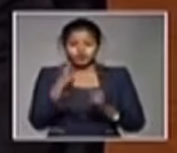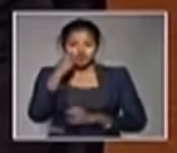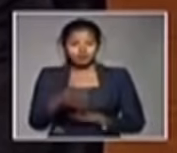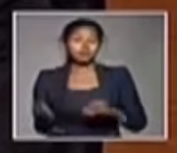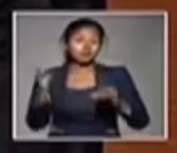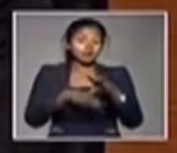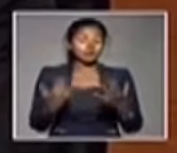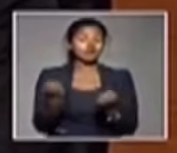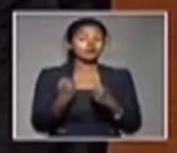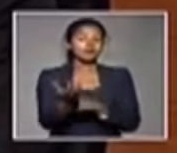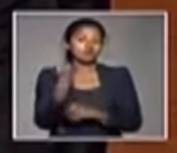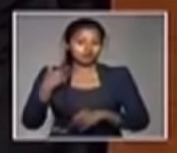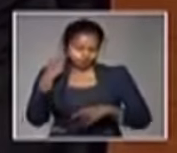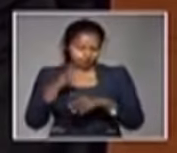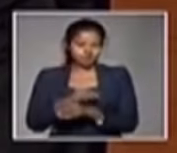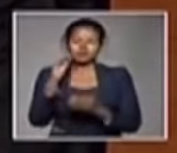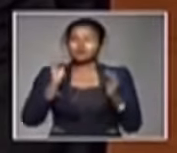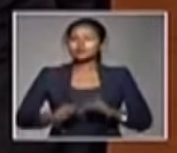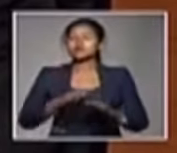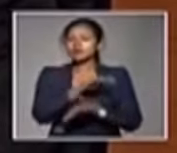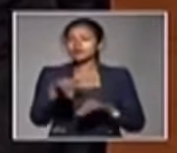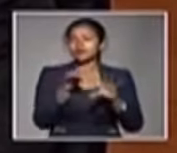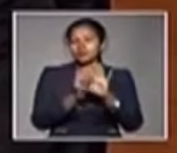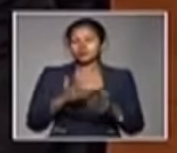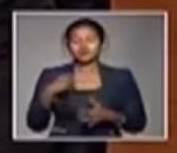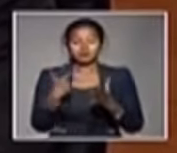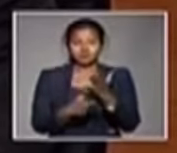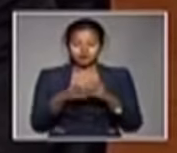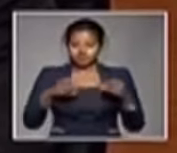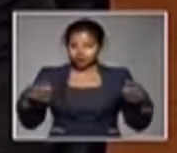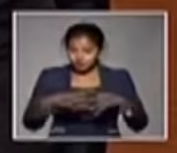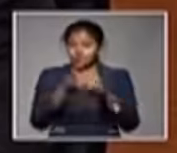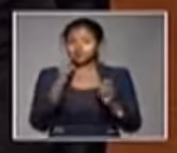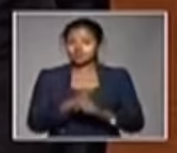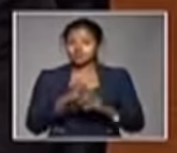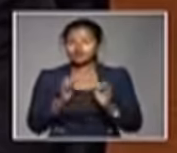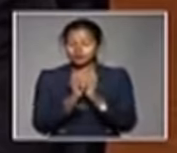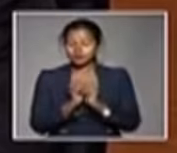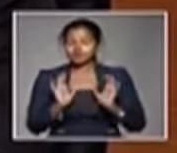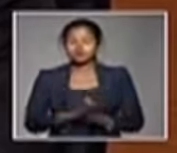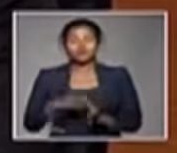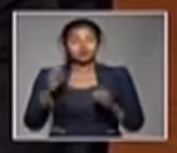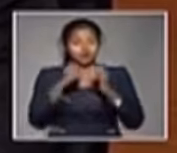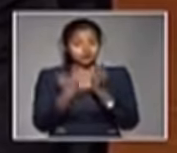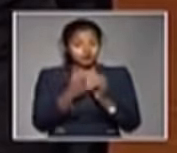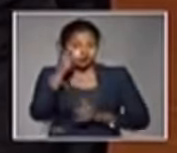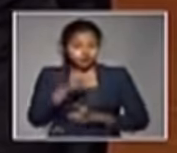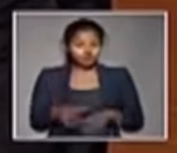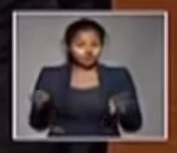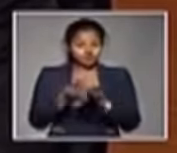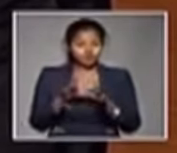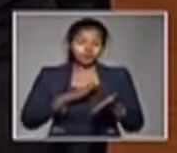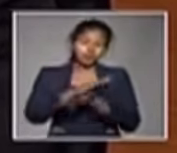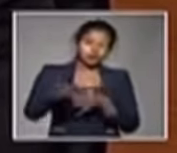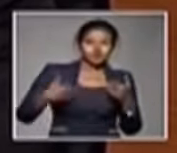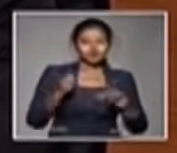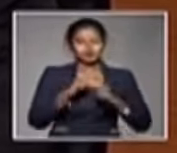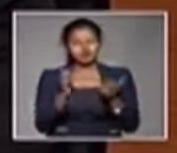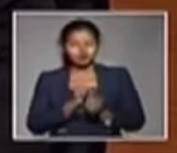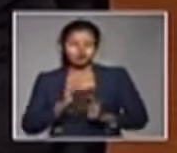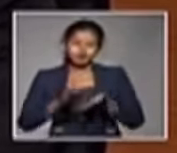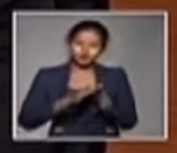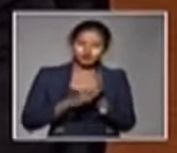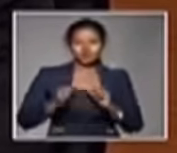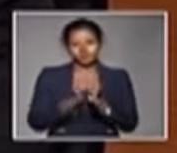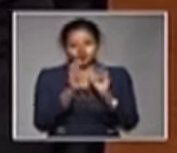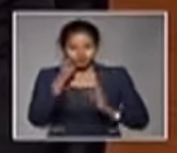The minority communities closely worked with the Rajapaksa government. Basil Rajapaksa is someone who reconciles with everyone from the Rajapaksa family. So